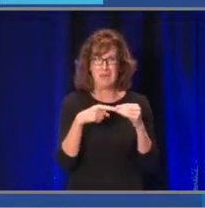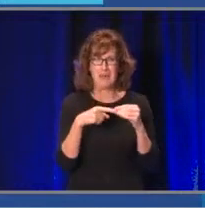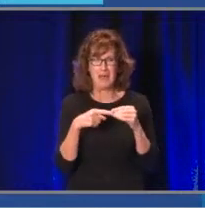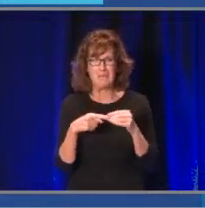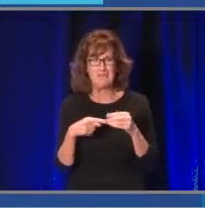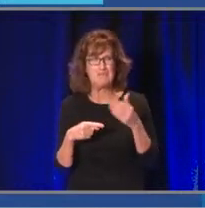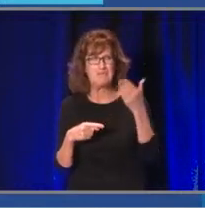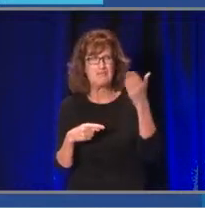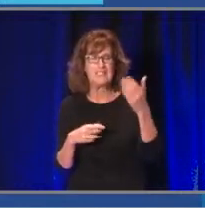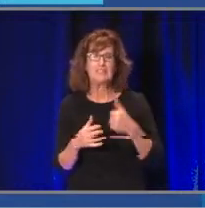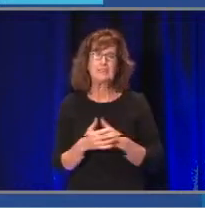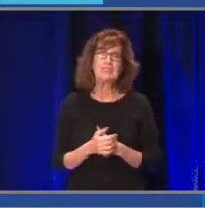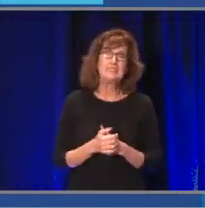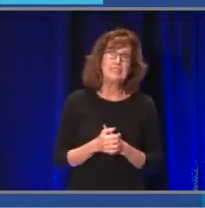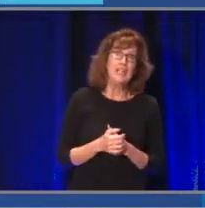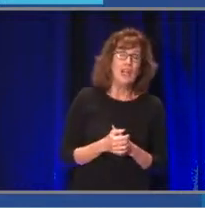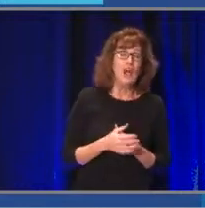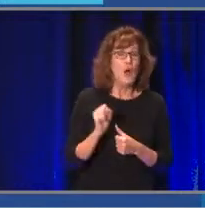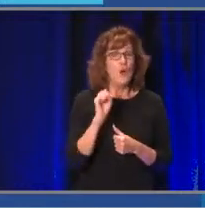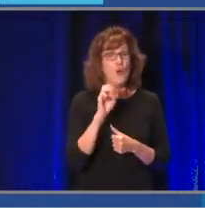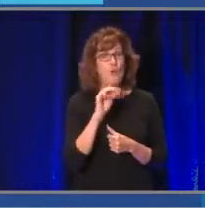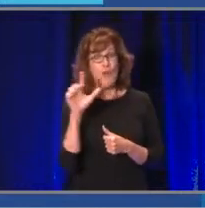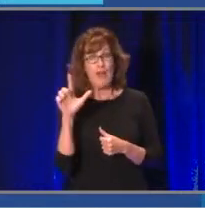I don't want to sound too obvious, but